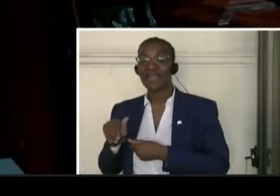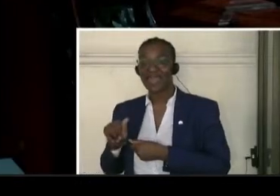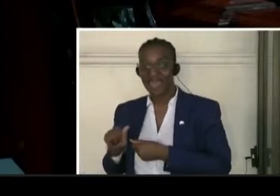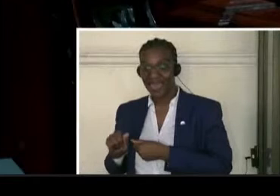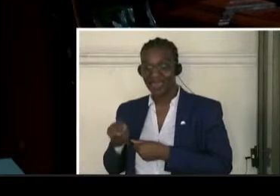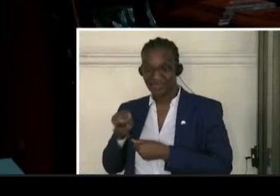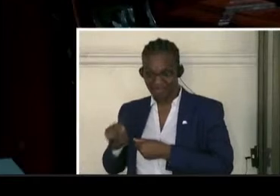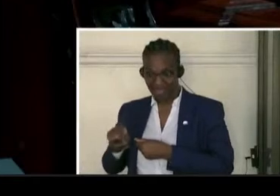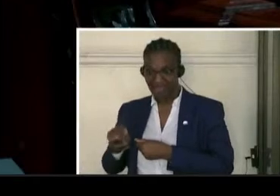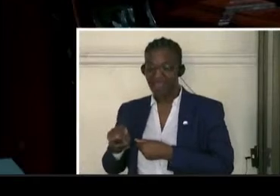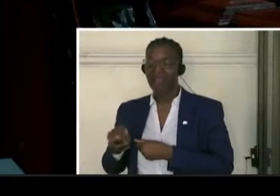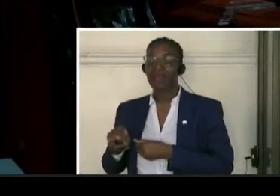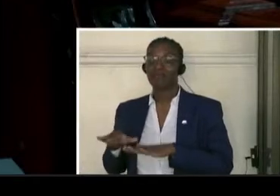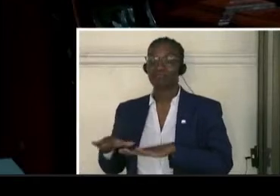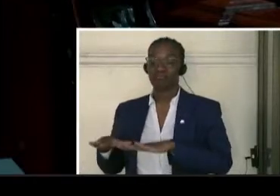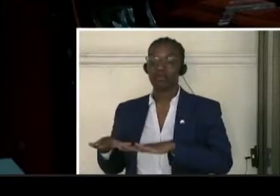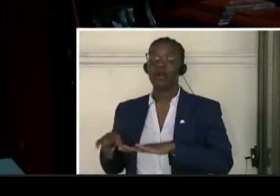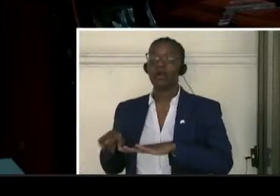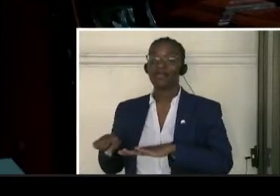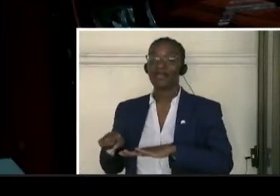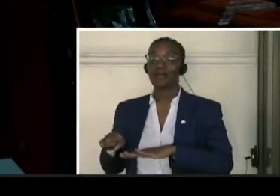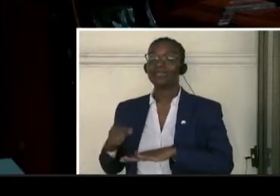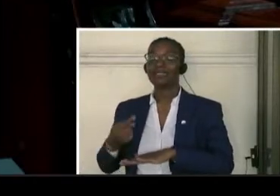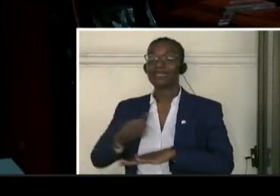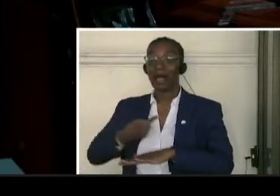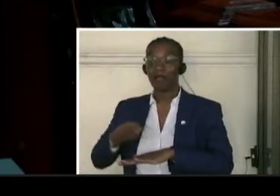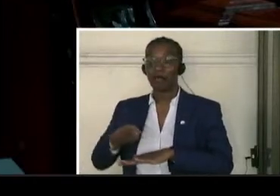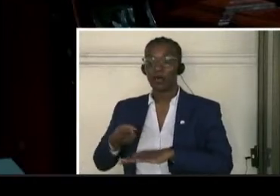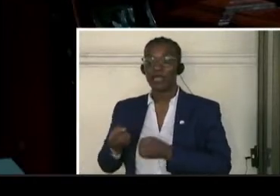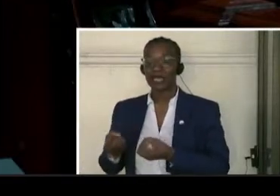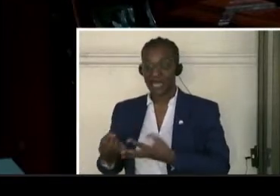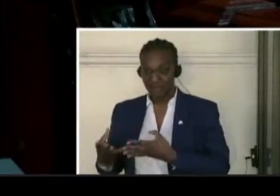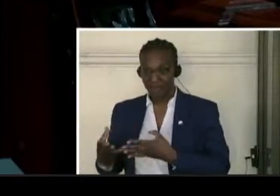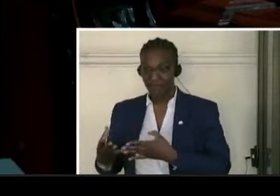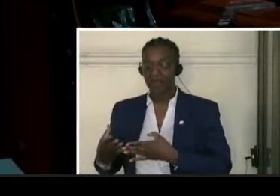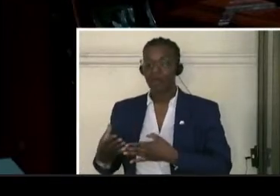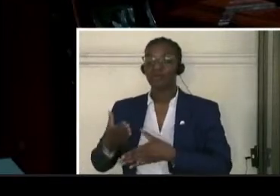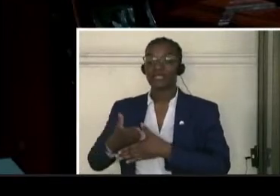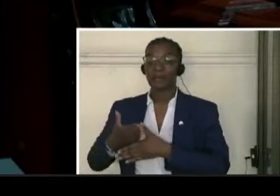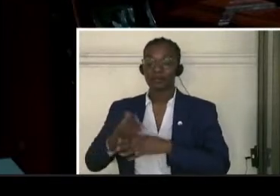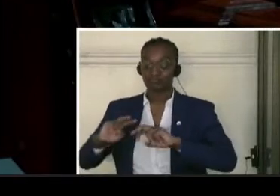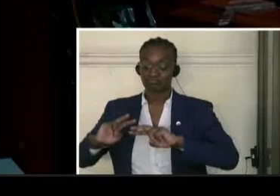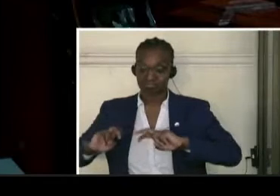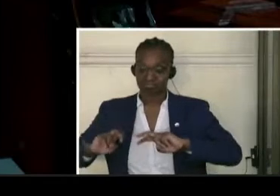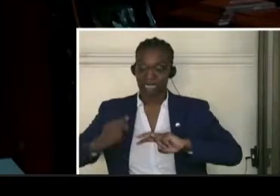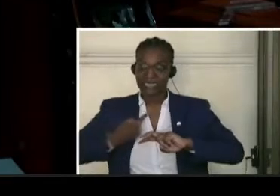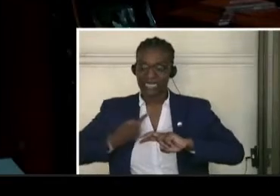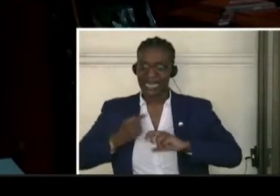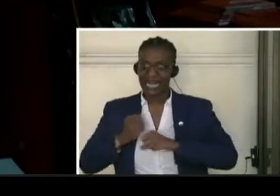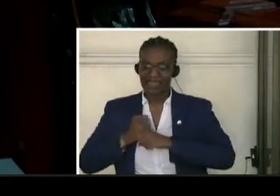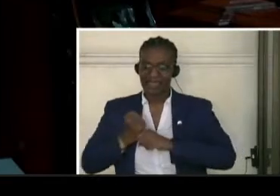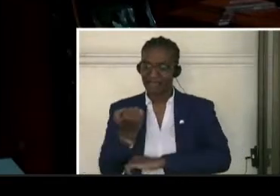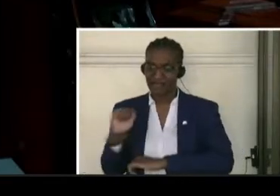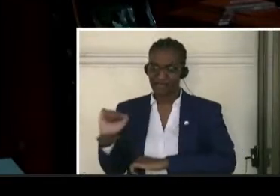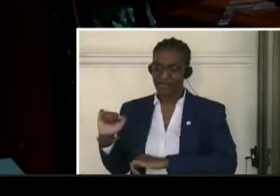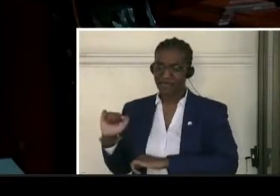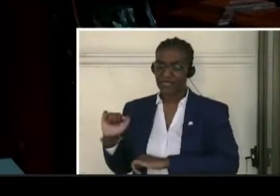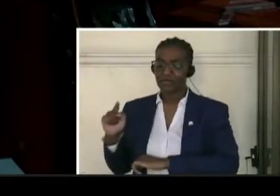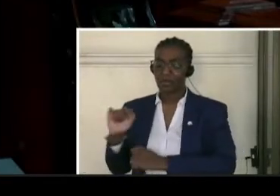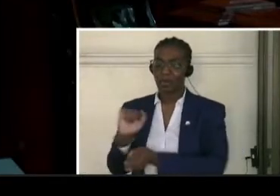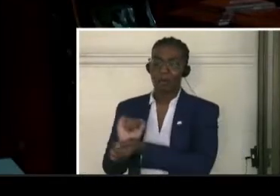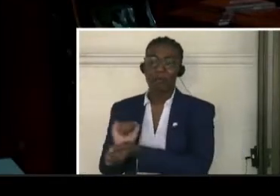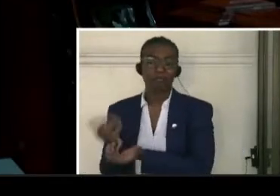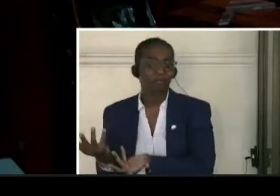Prosecuting Authority, the ones who were given a task to prosecute and investigate it, have refused to